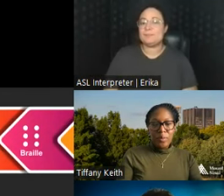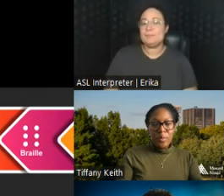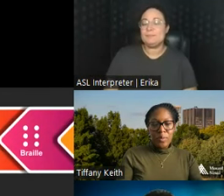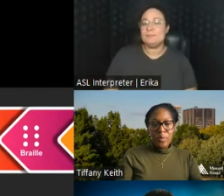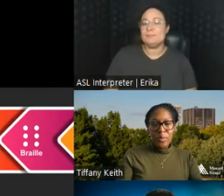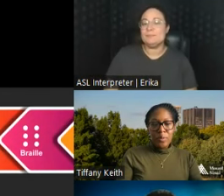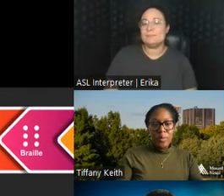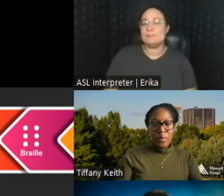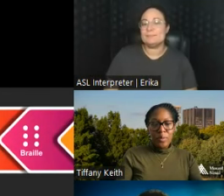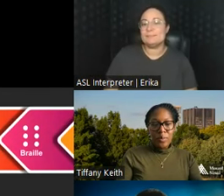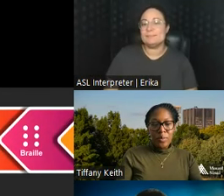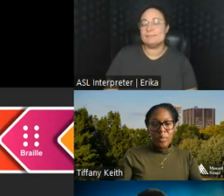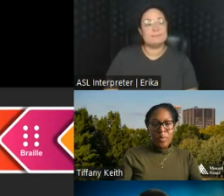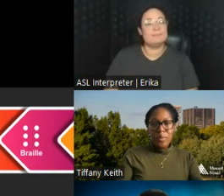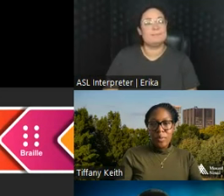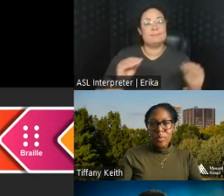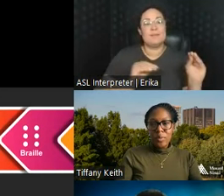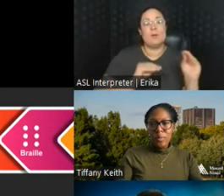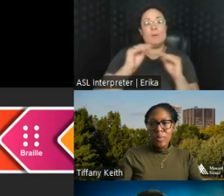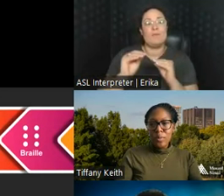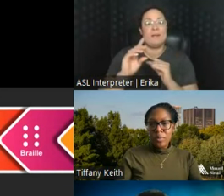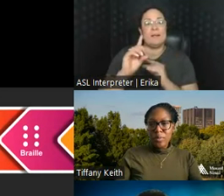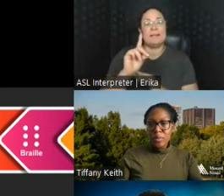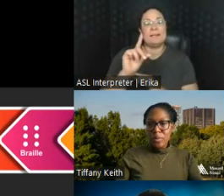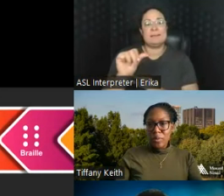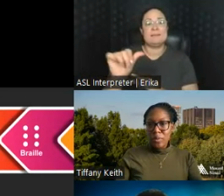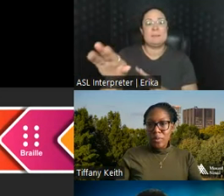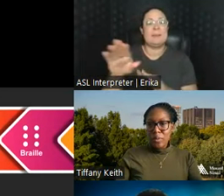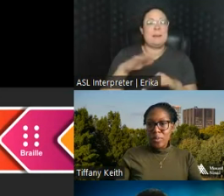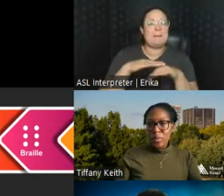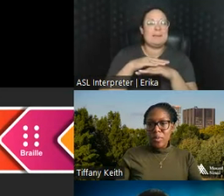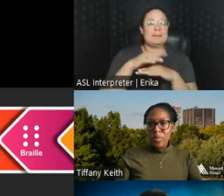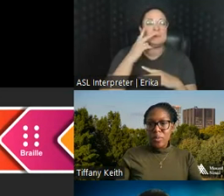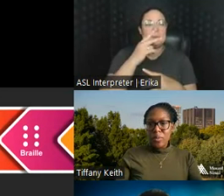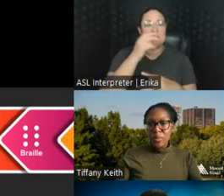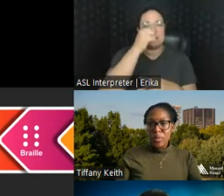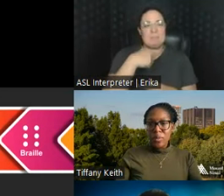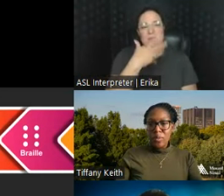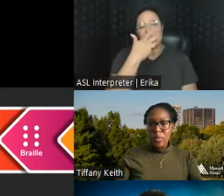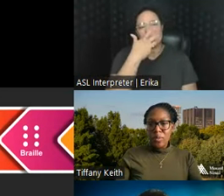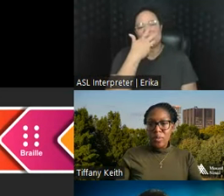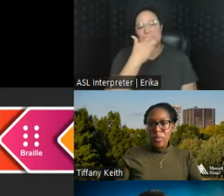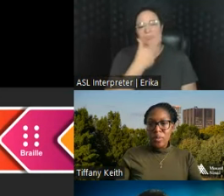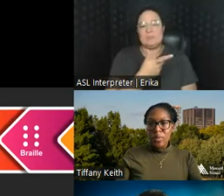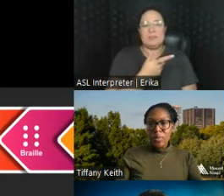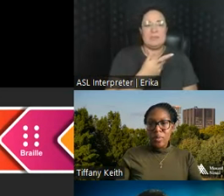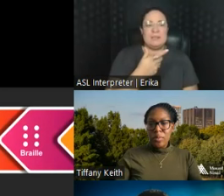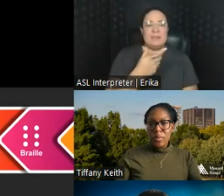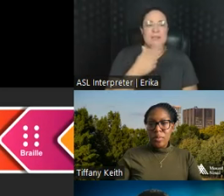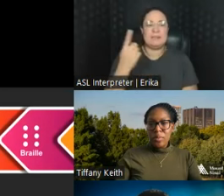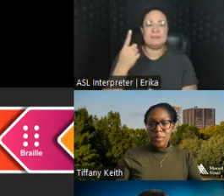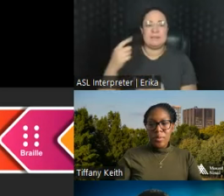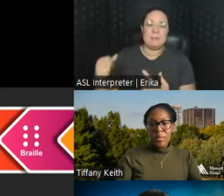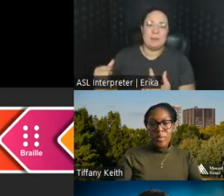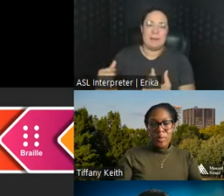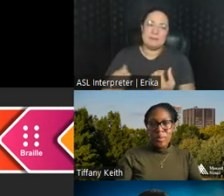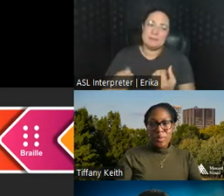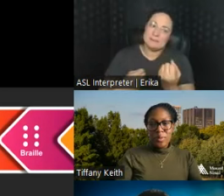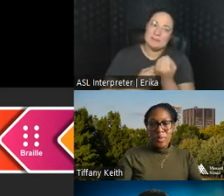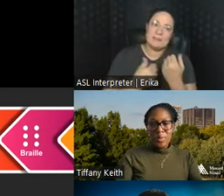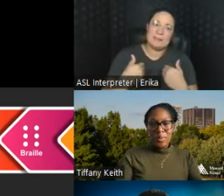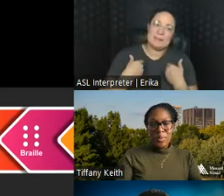So mobility disability basics. We see a disgruntled gentleman here being assisted by a